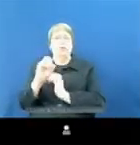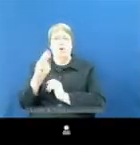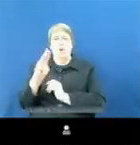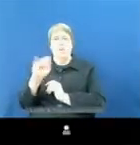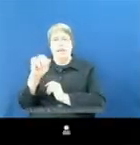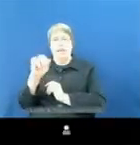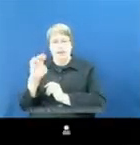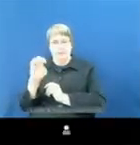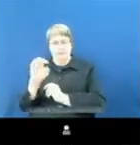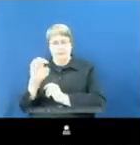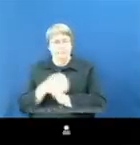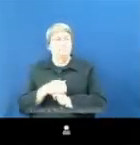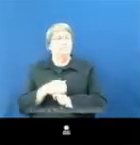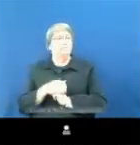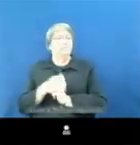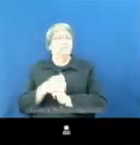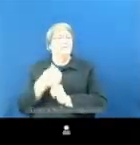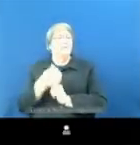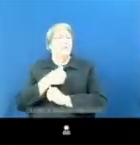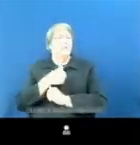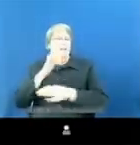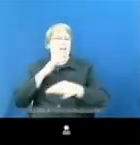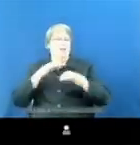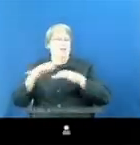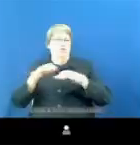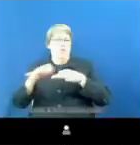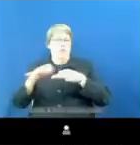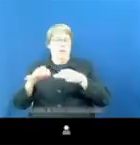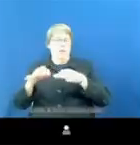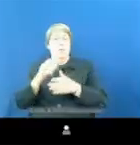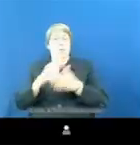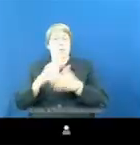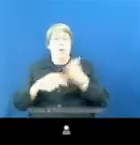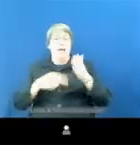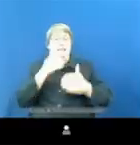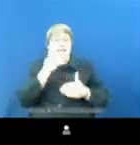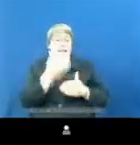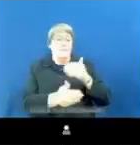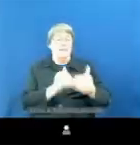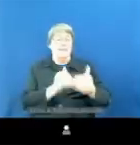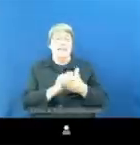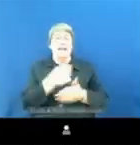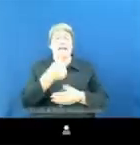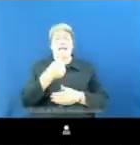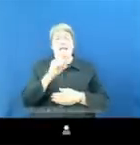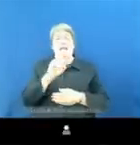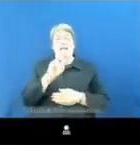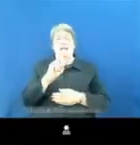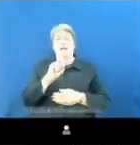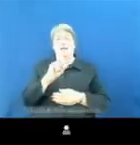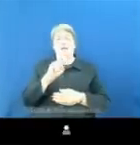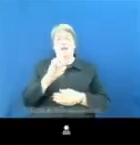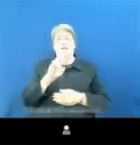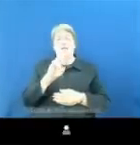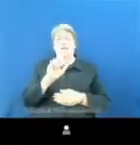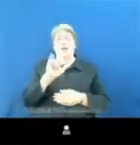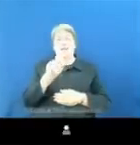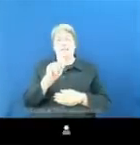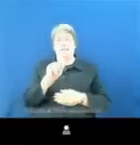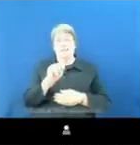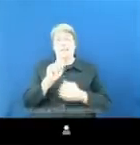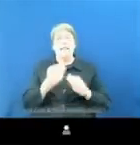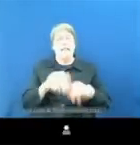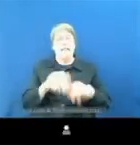We're going to describe the steps that generalist certificate holders can take to obtain the necessary skills to sit for the specialist, to sit